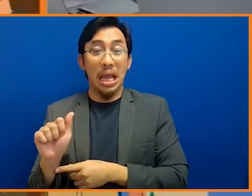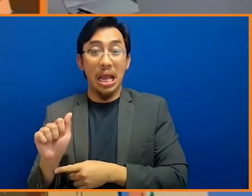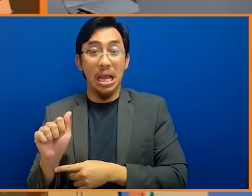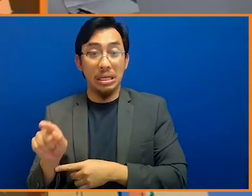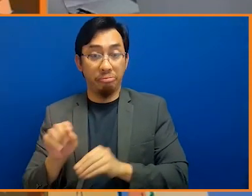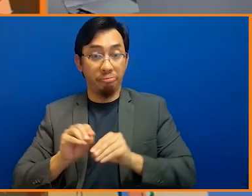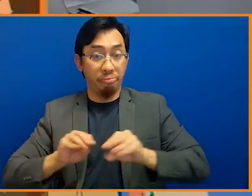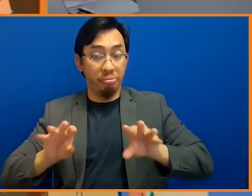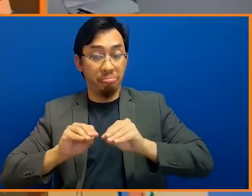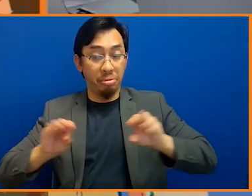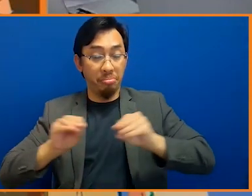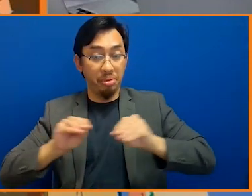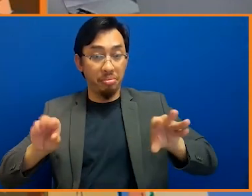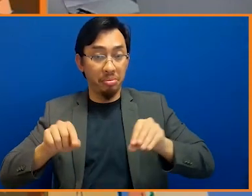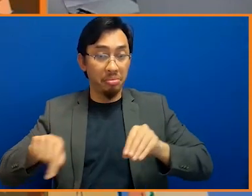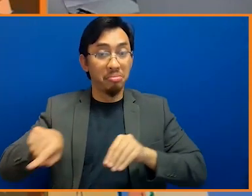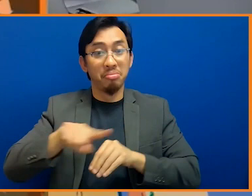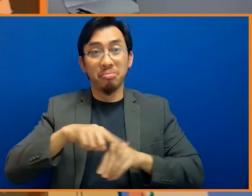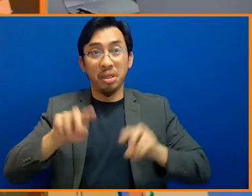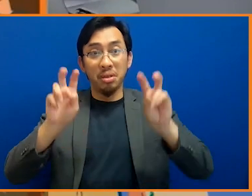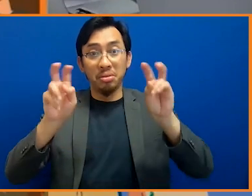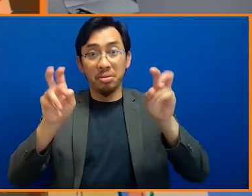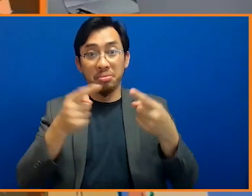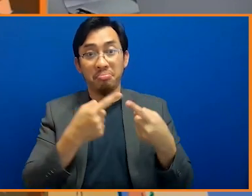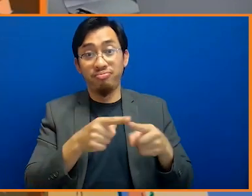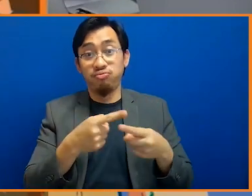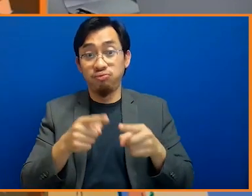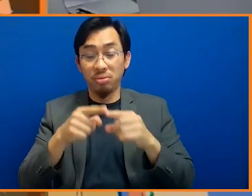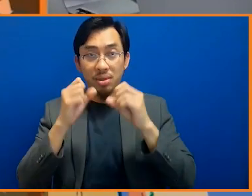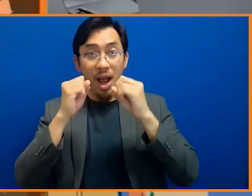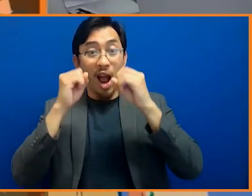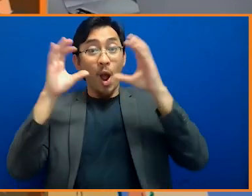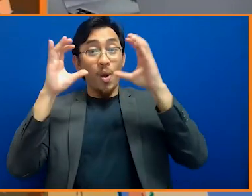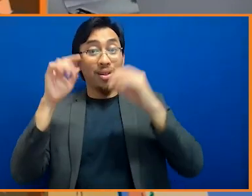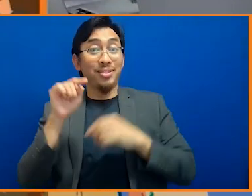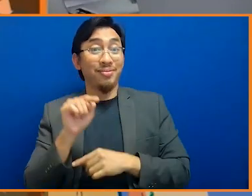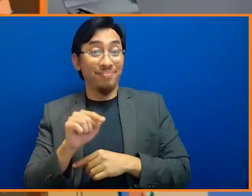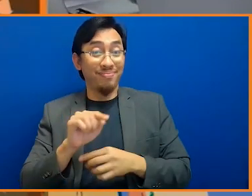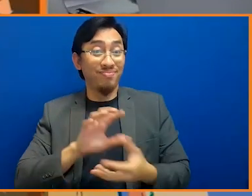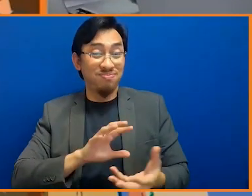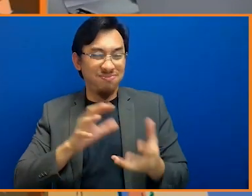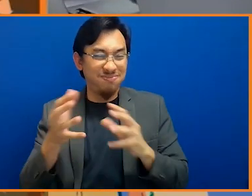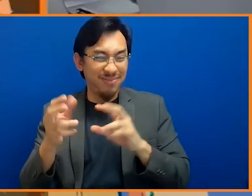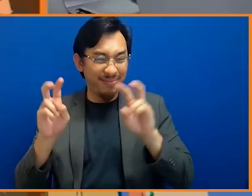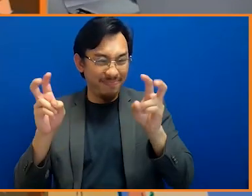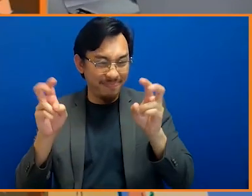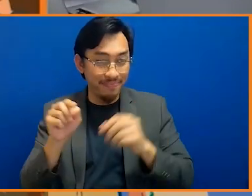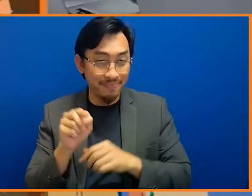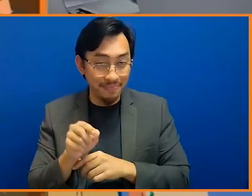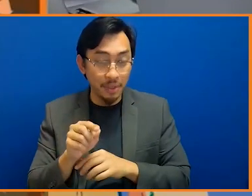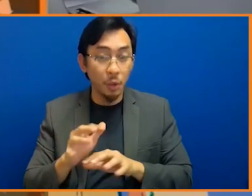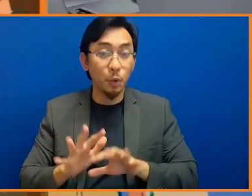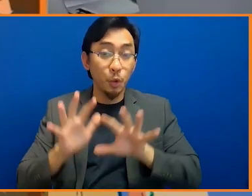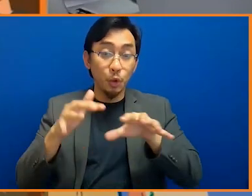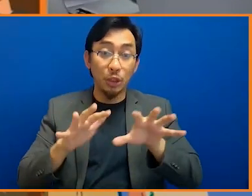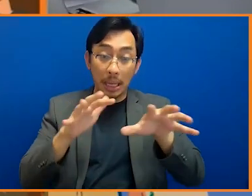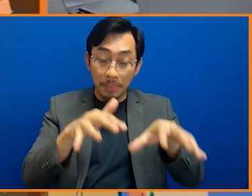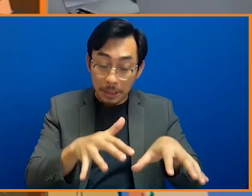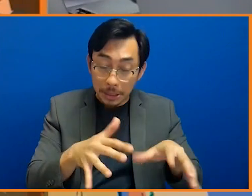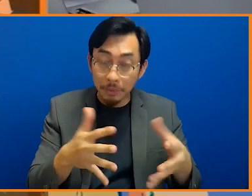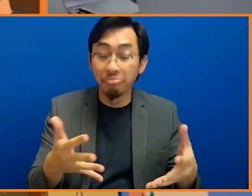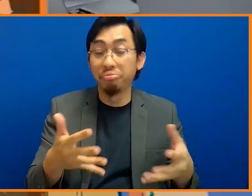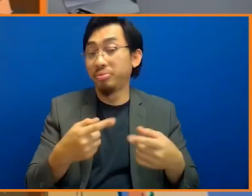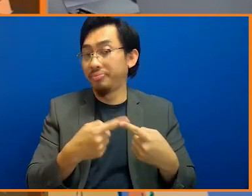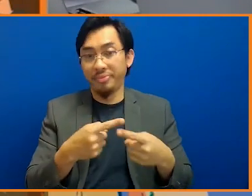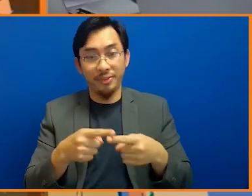media to disseminate and to also increase the awareness of community towards disaster, especially in